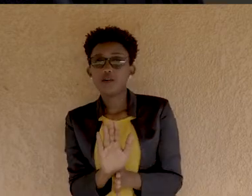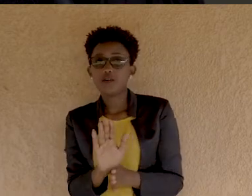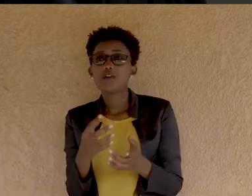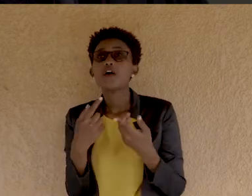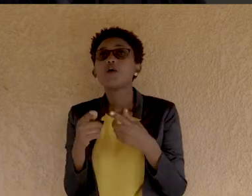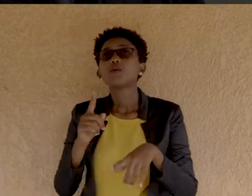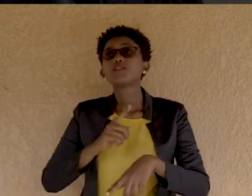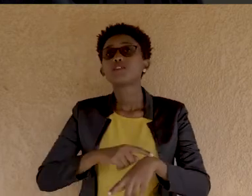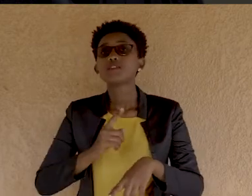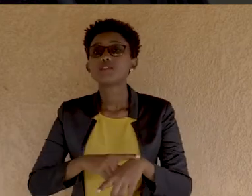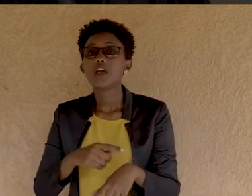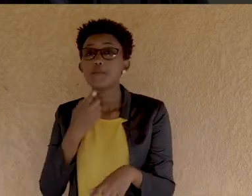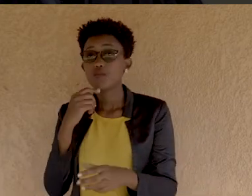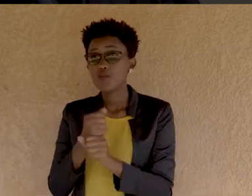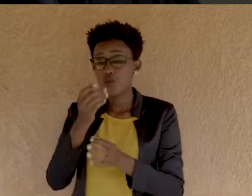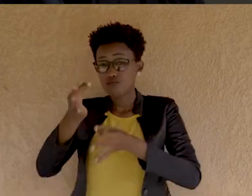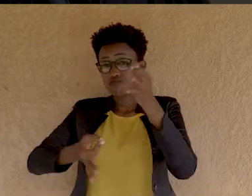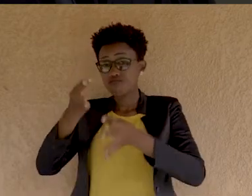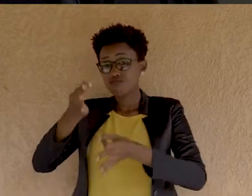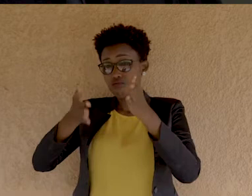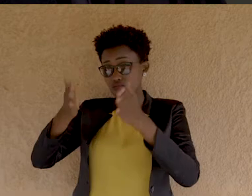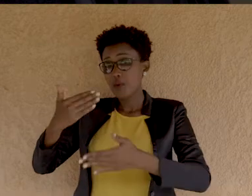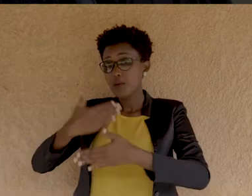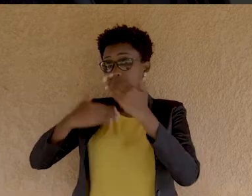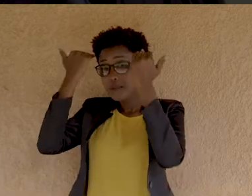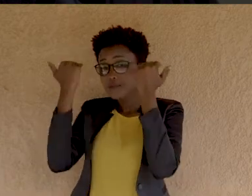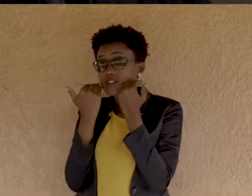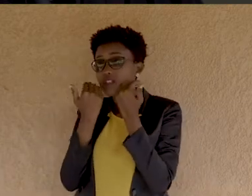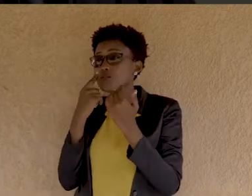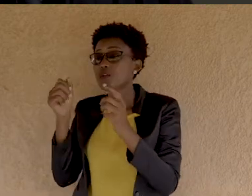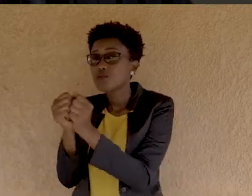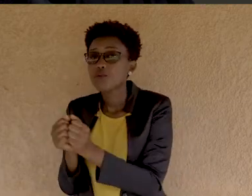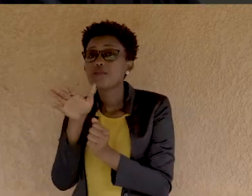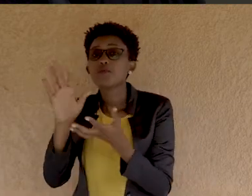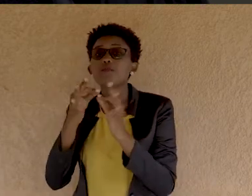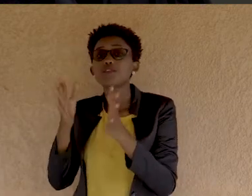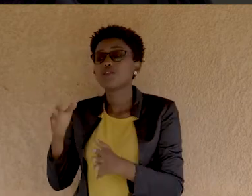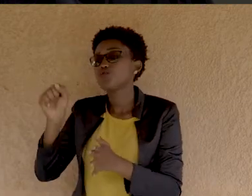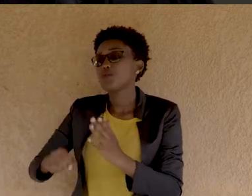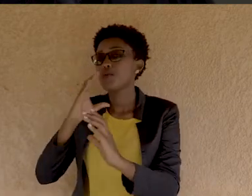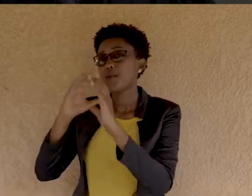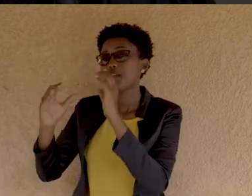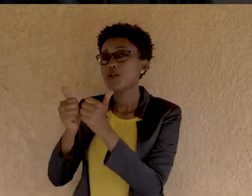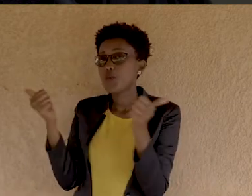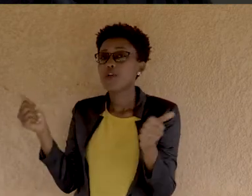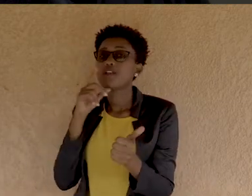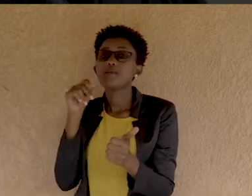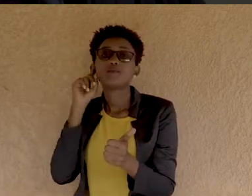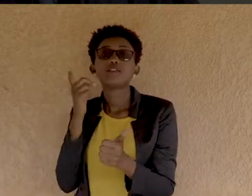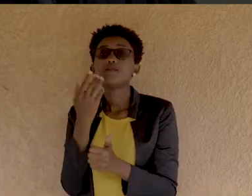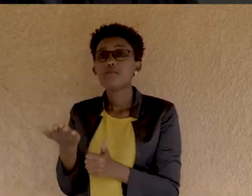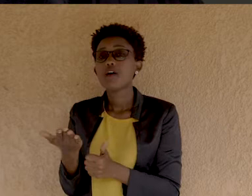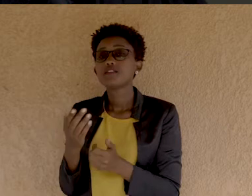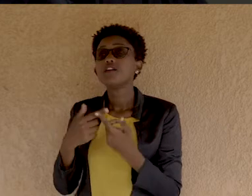communicating and allowed our client to understand us too. This enabled us to successfully ensure his defense. Byatumaga